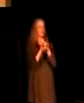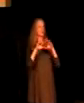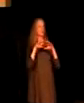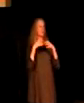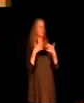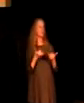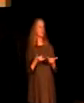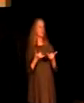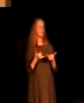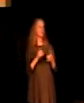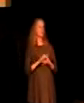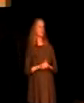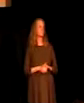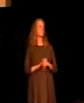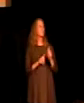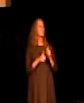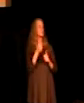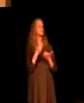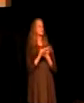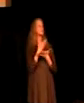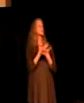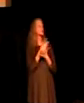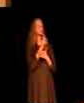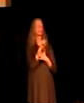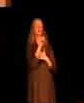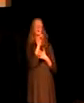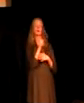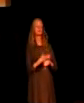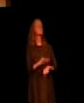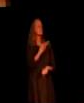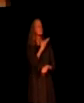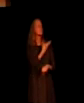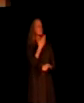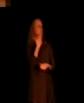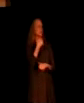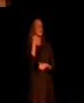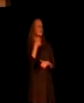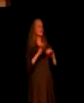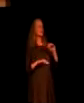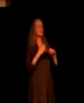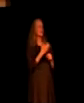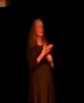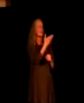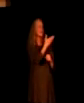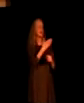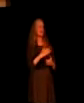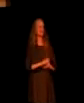And so the newest data is way better than the old ones.